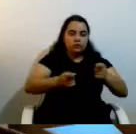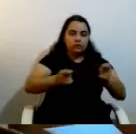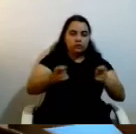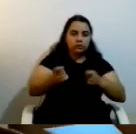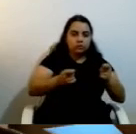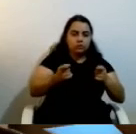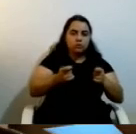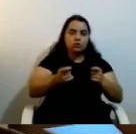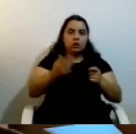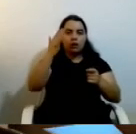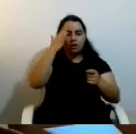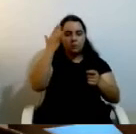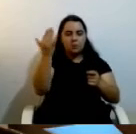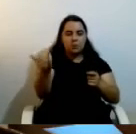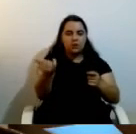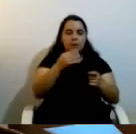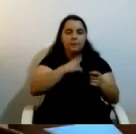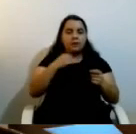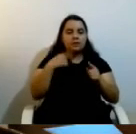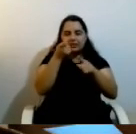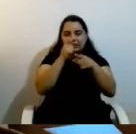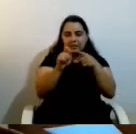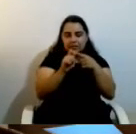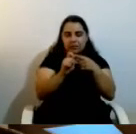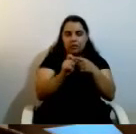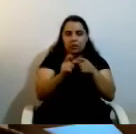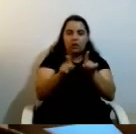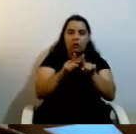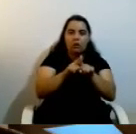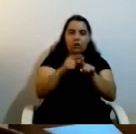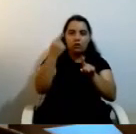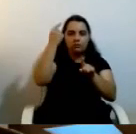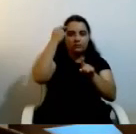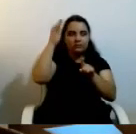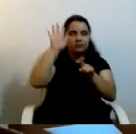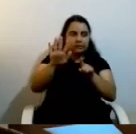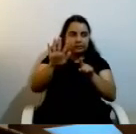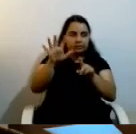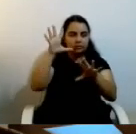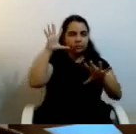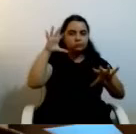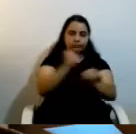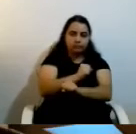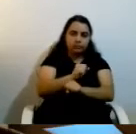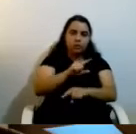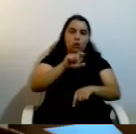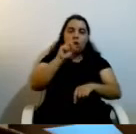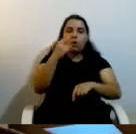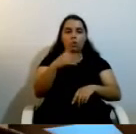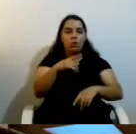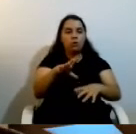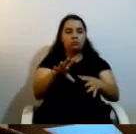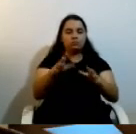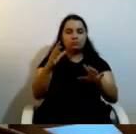such as cerebral palsy, neuromuscular, or other impairments. These organizations are typically run by